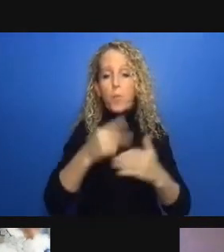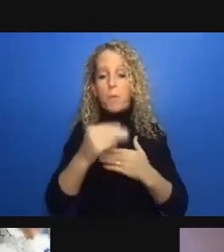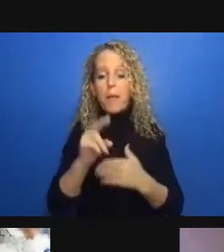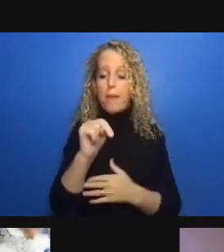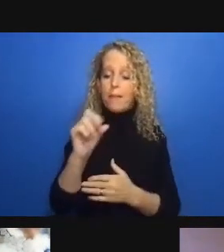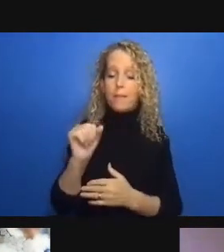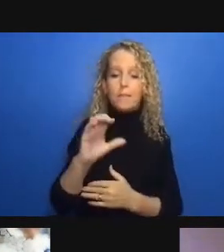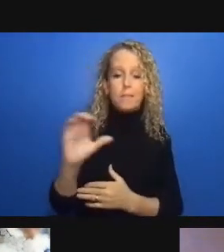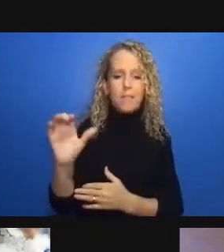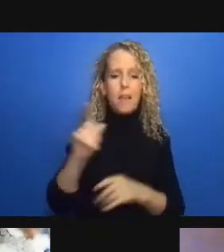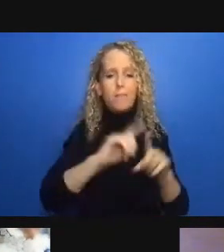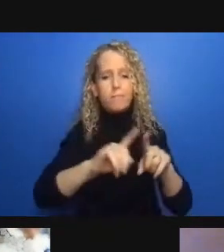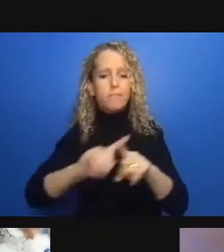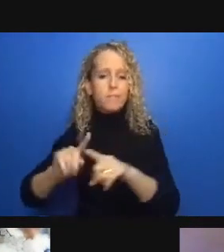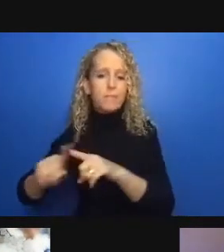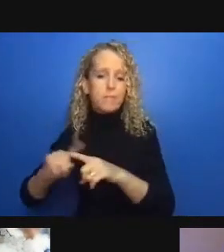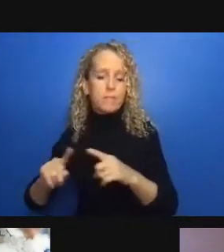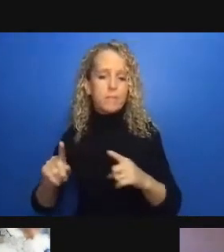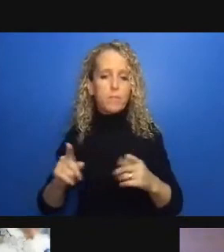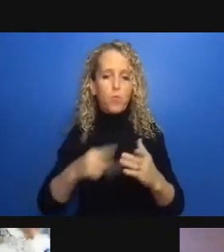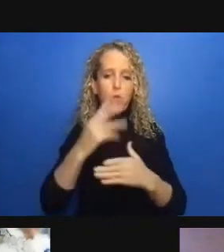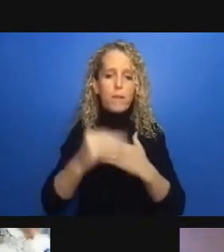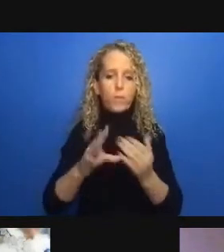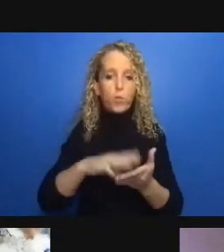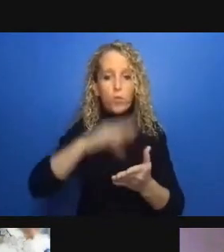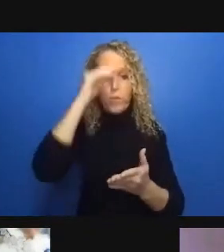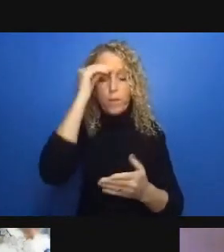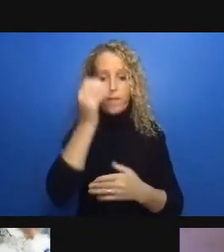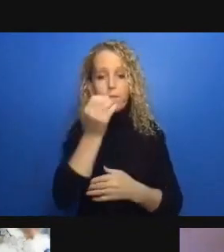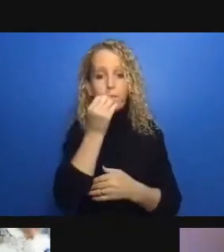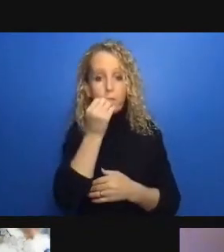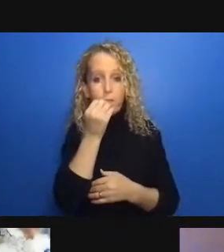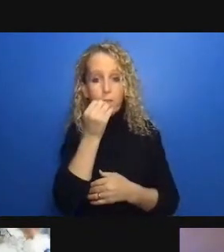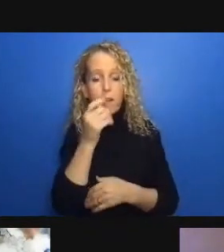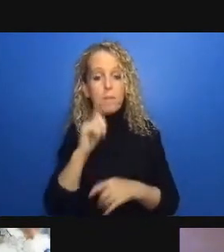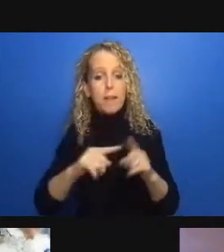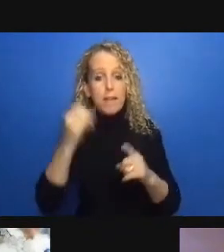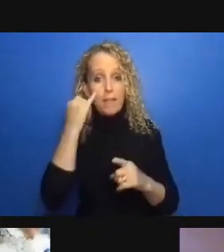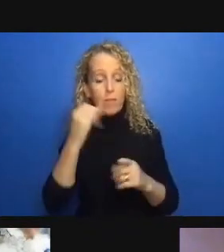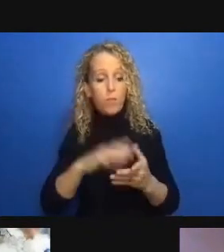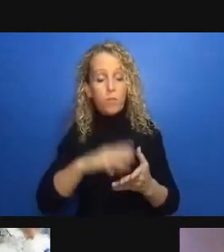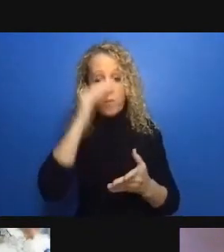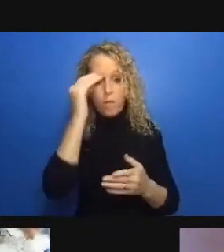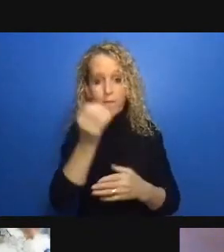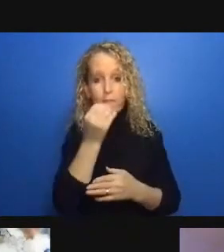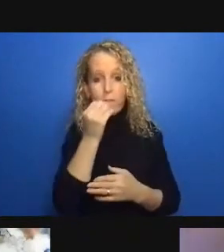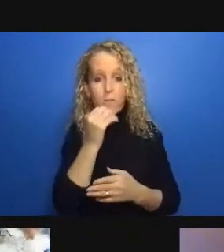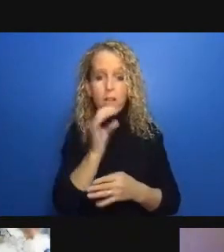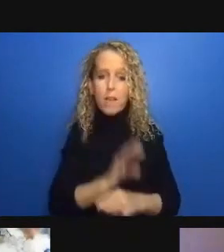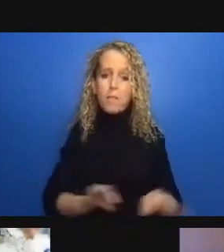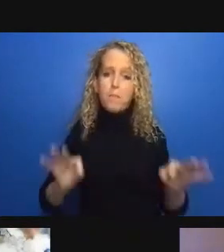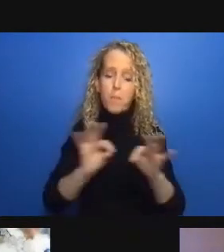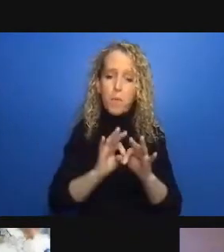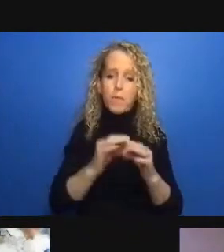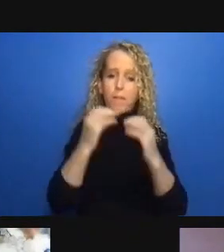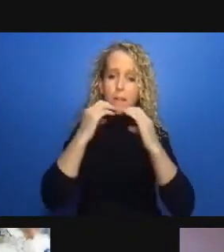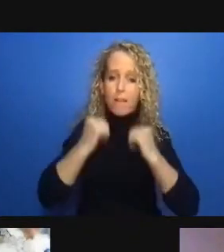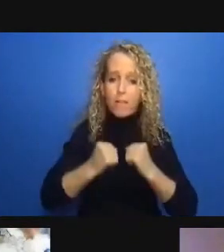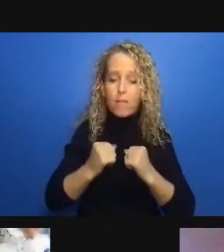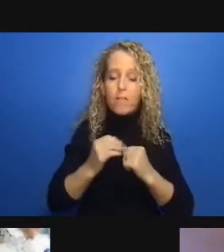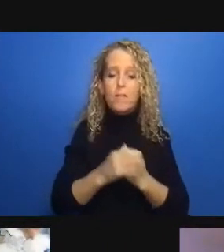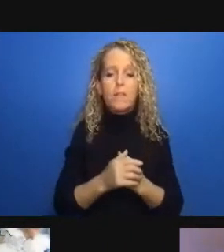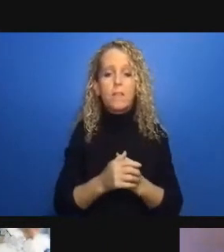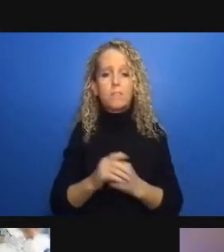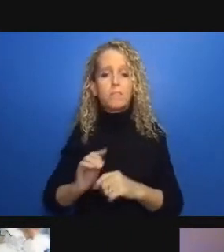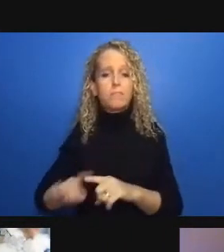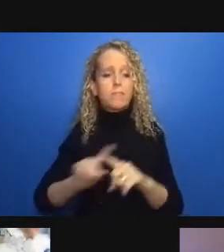ways people can learn about food, but adding value is certainly prospects. There's exciting emerging businesses